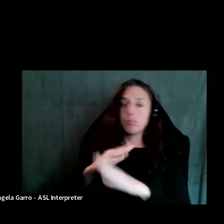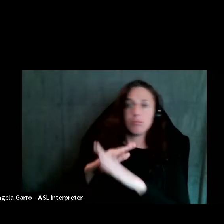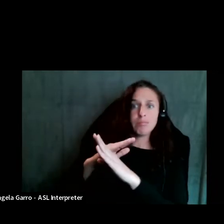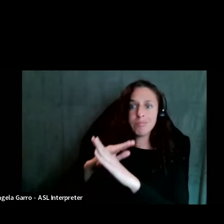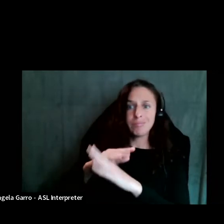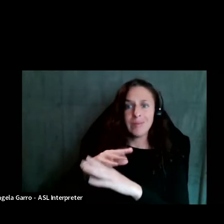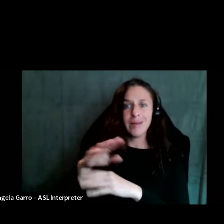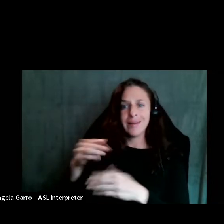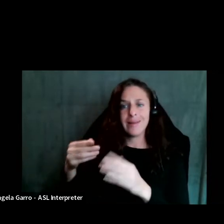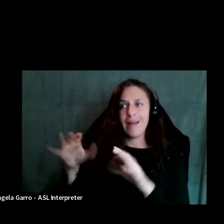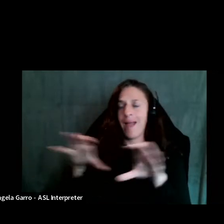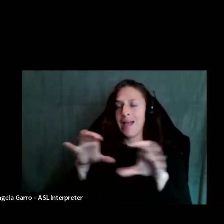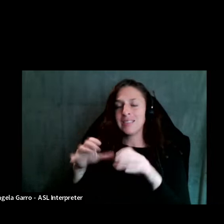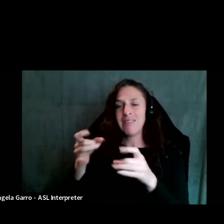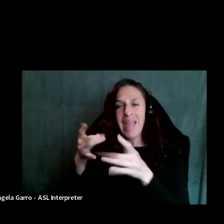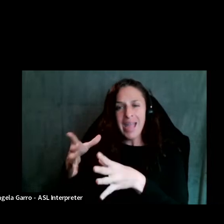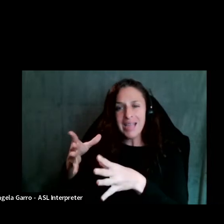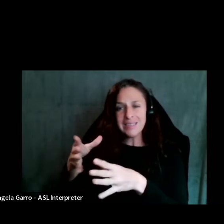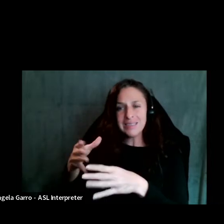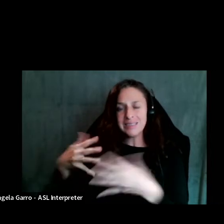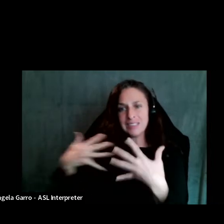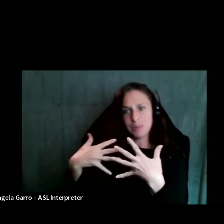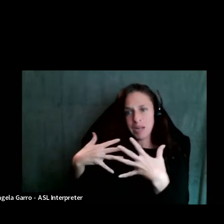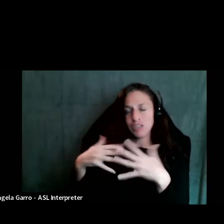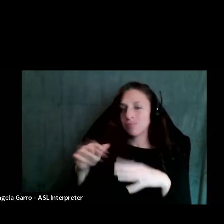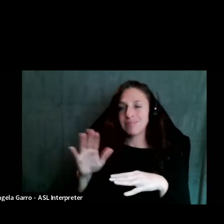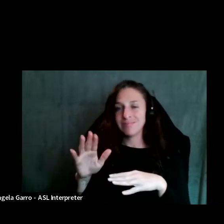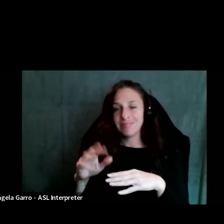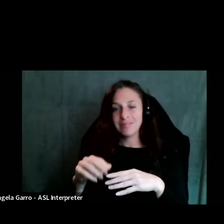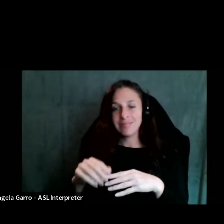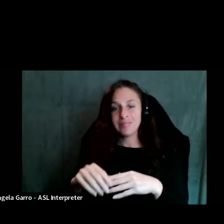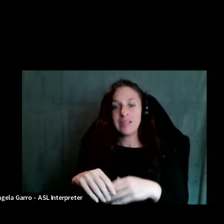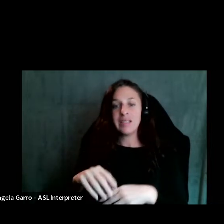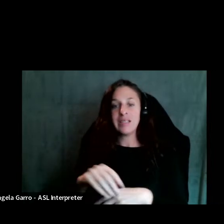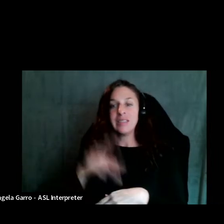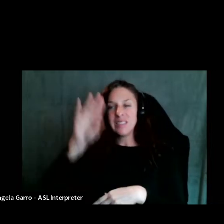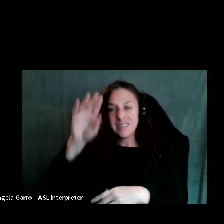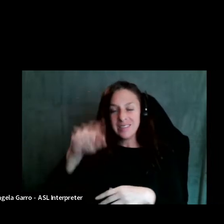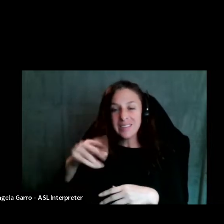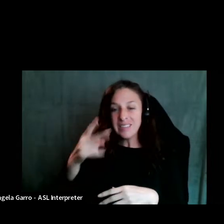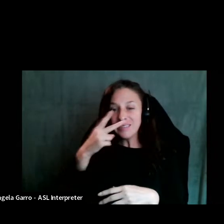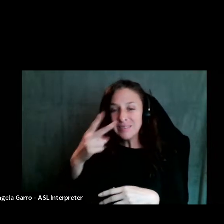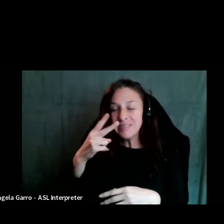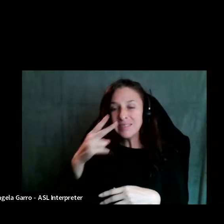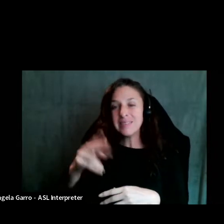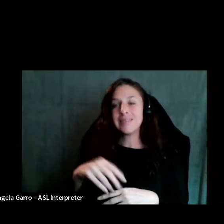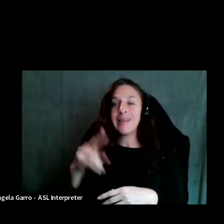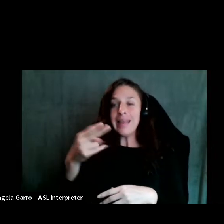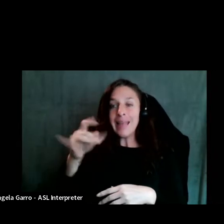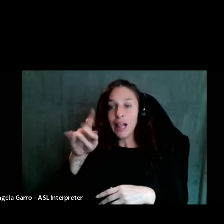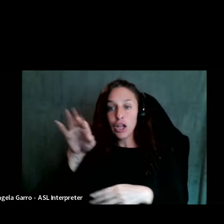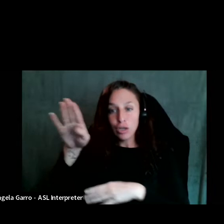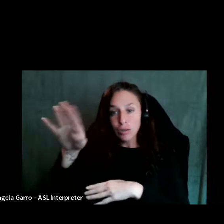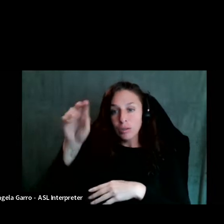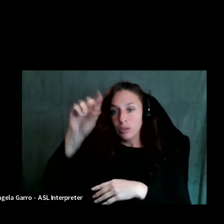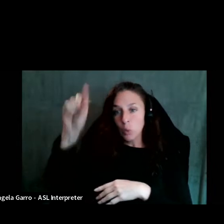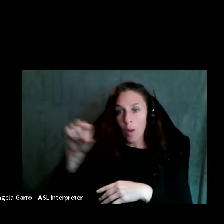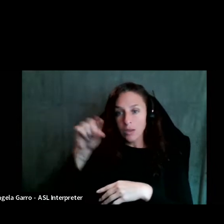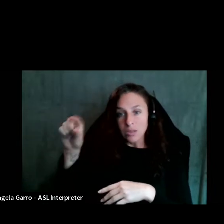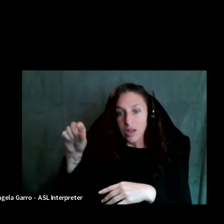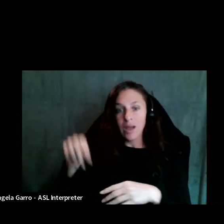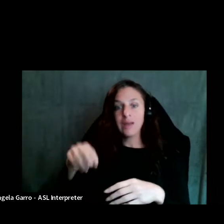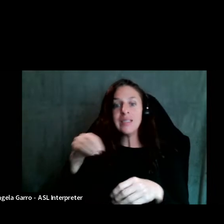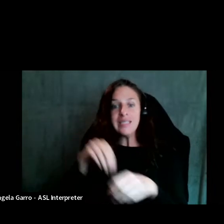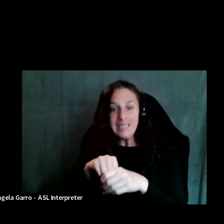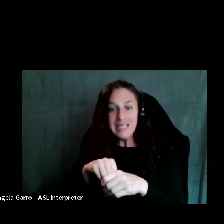intimidation. Just since October 7th, the likes of swastikas have been found painted on the grounds of Woodside High School. Berkeley High